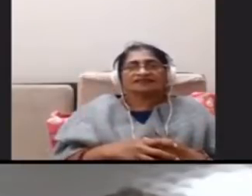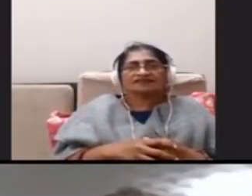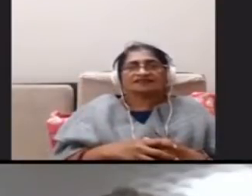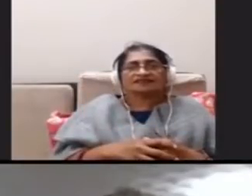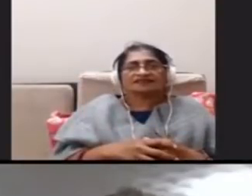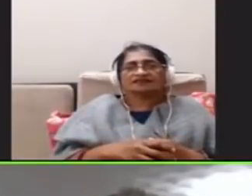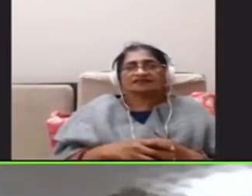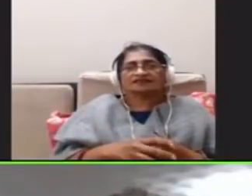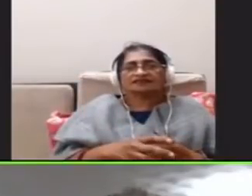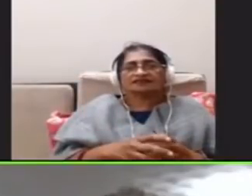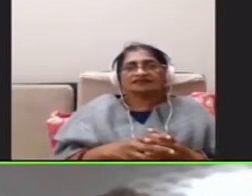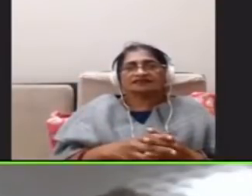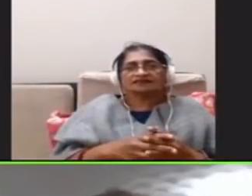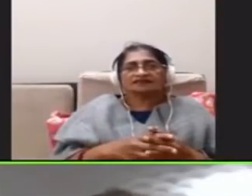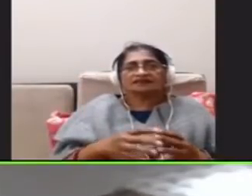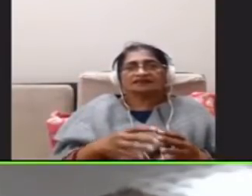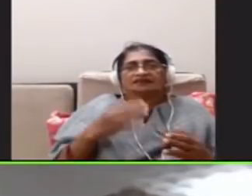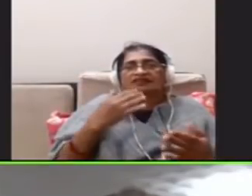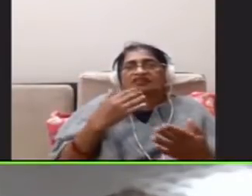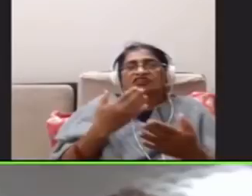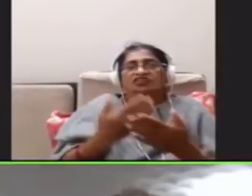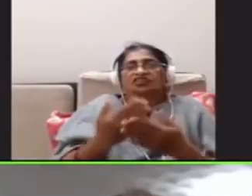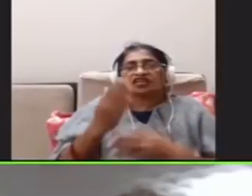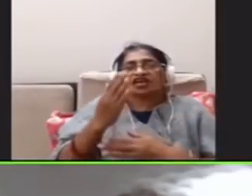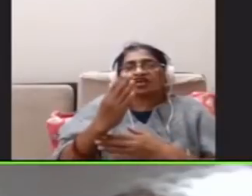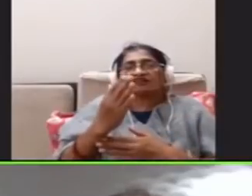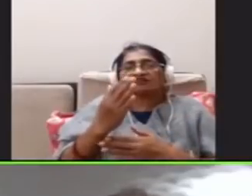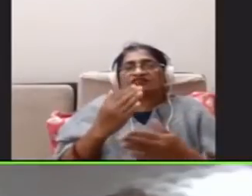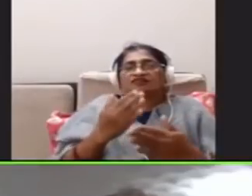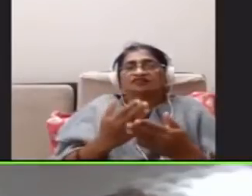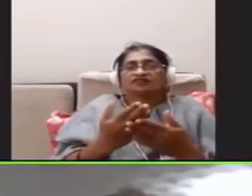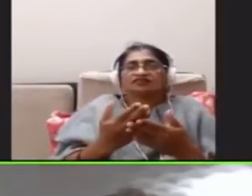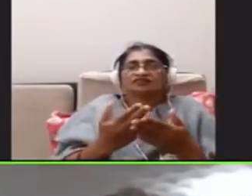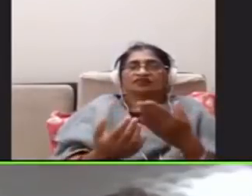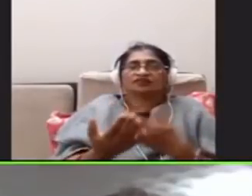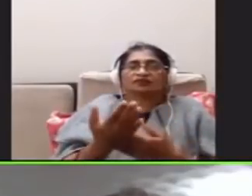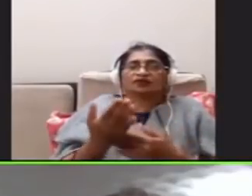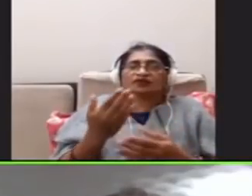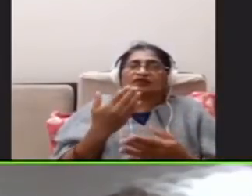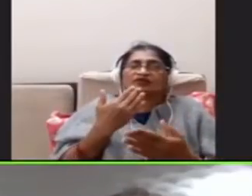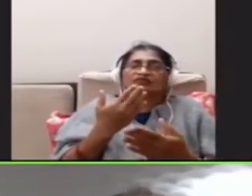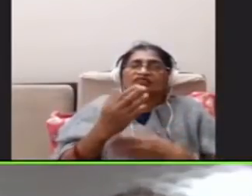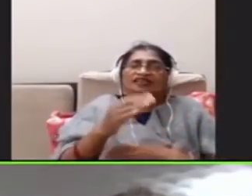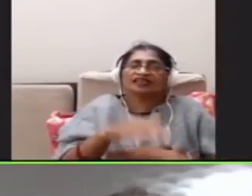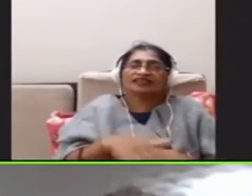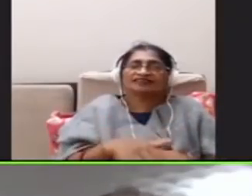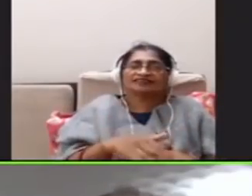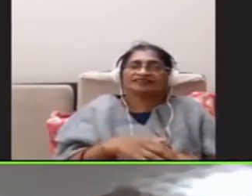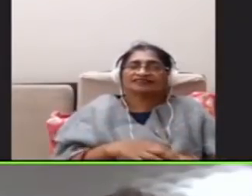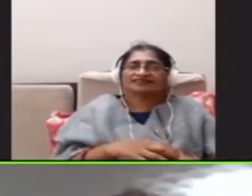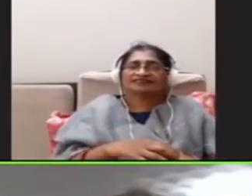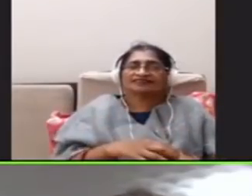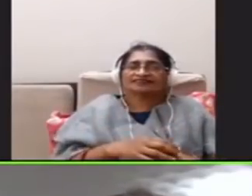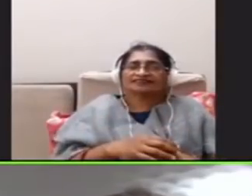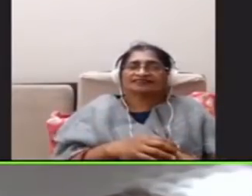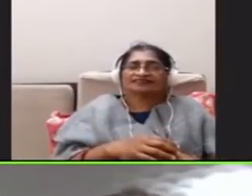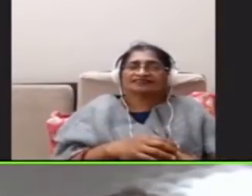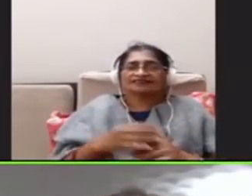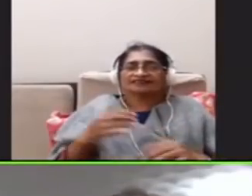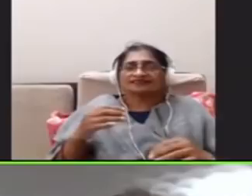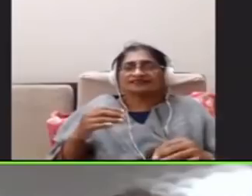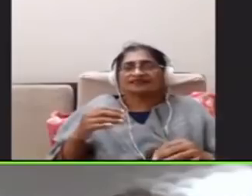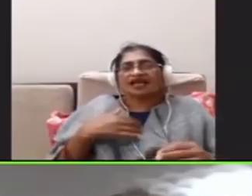First of all, you know, good afternoon, good evening, and good morning to, you know, to everybody. I took up